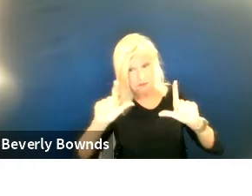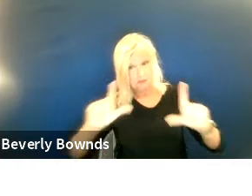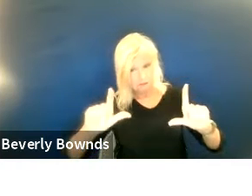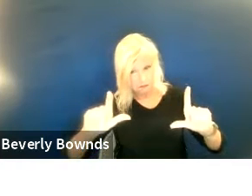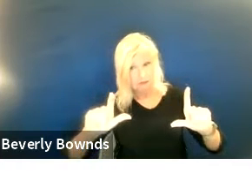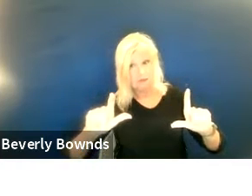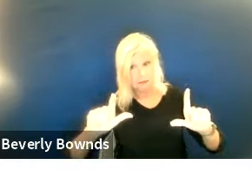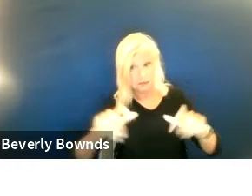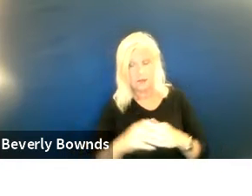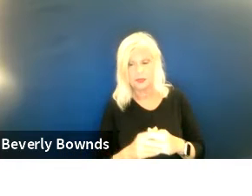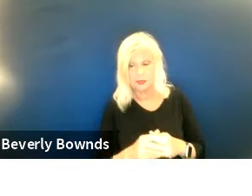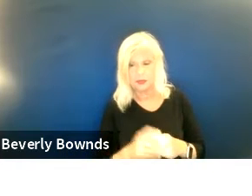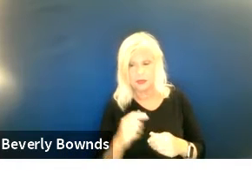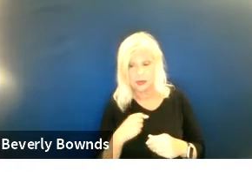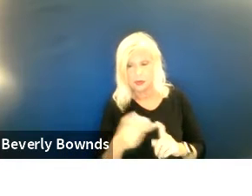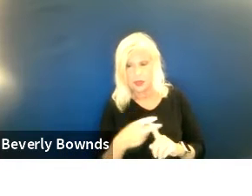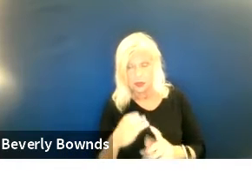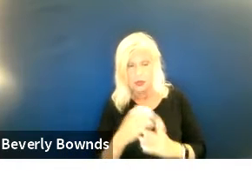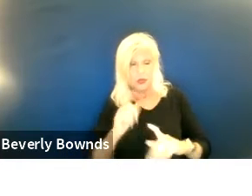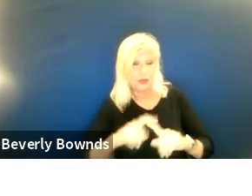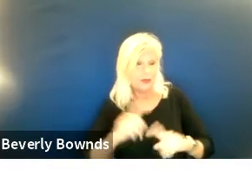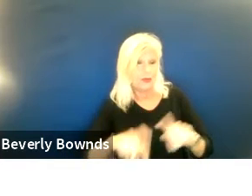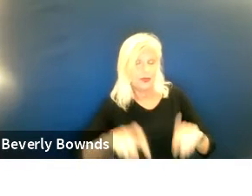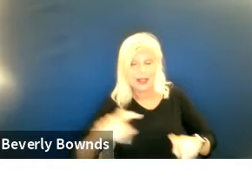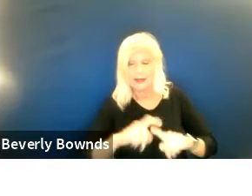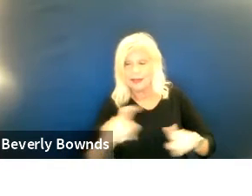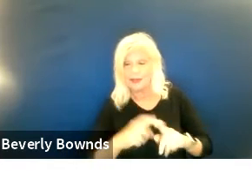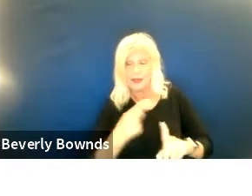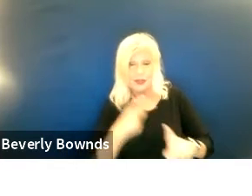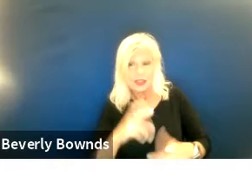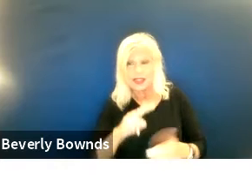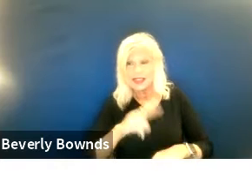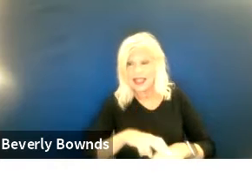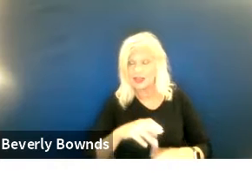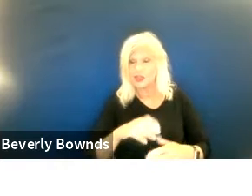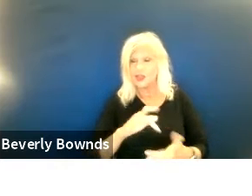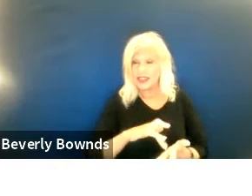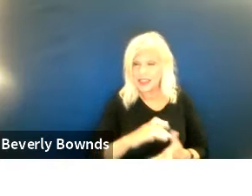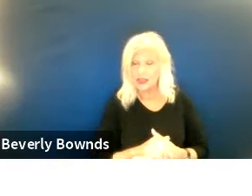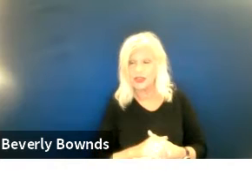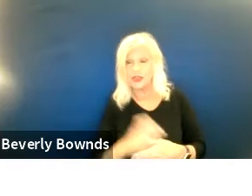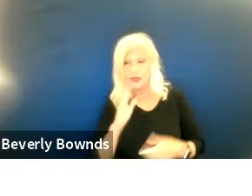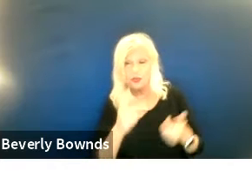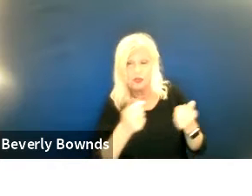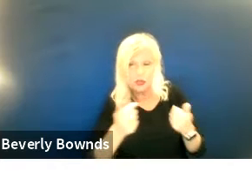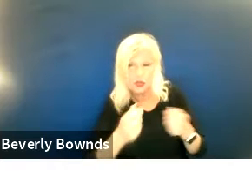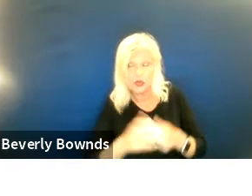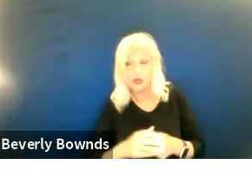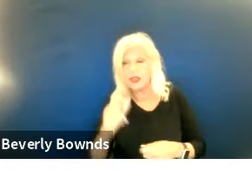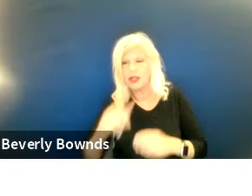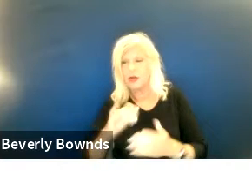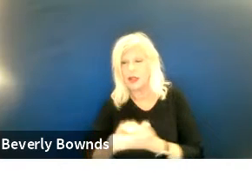we recruit through a variety of sources through our national center, NICPAD. You will hear about NICPAD later in the